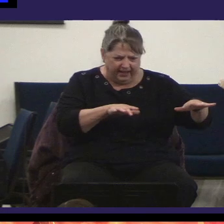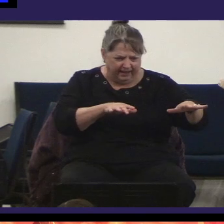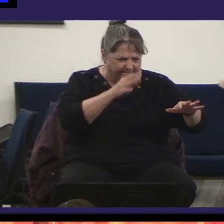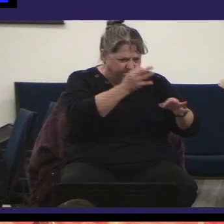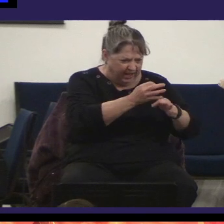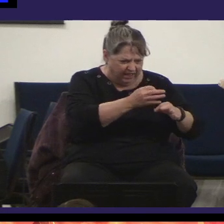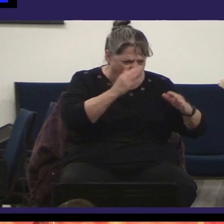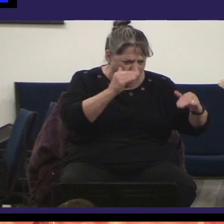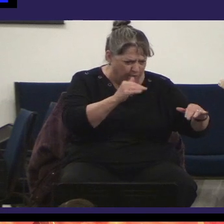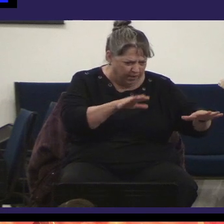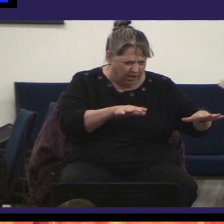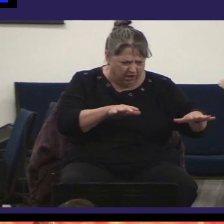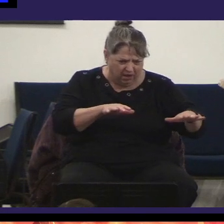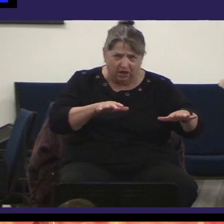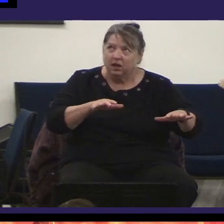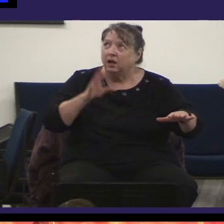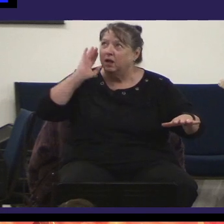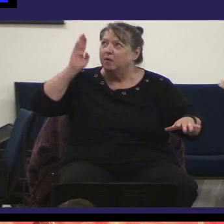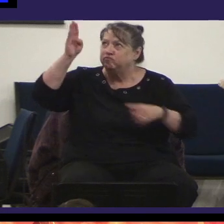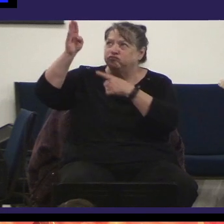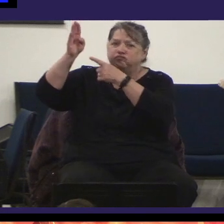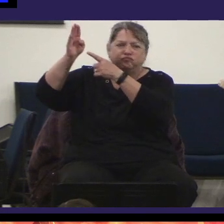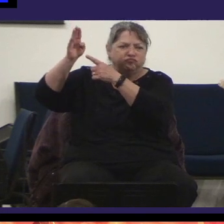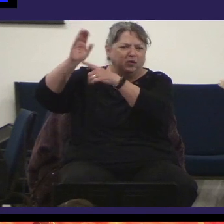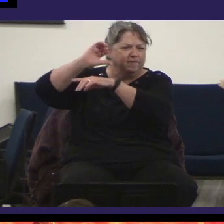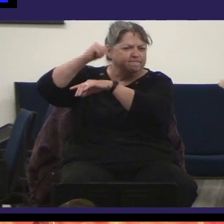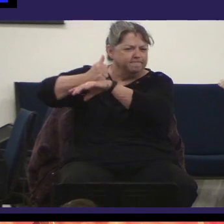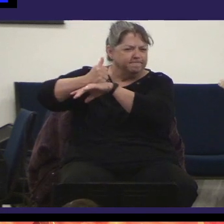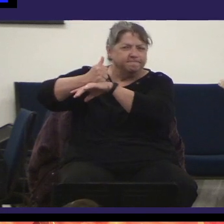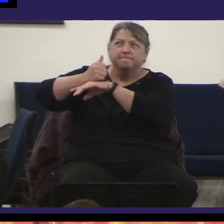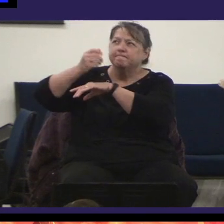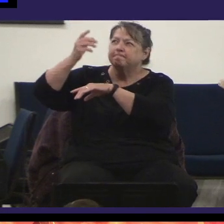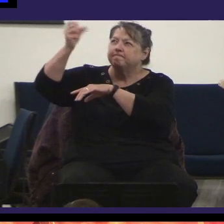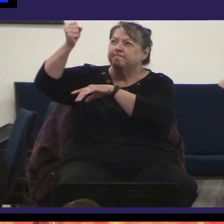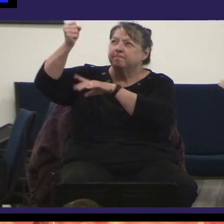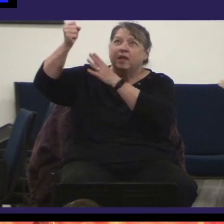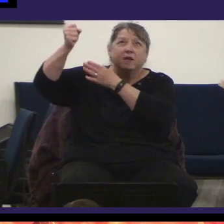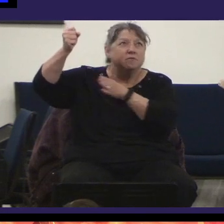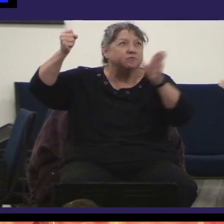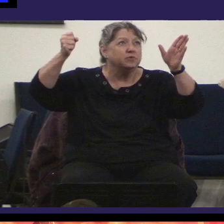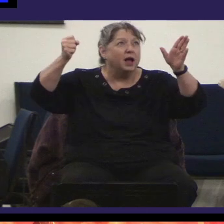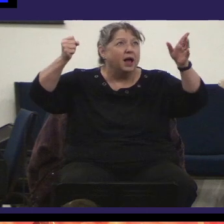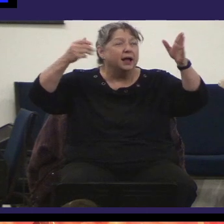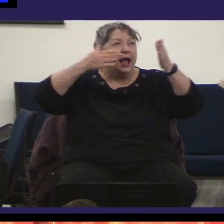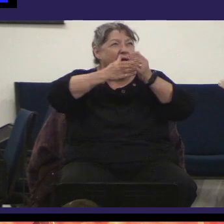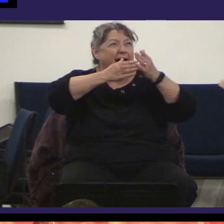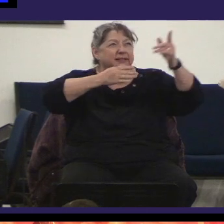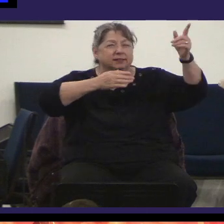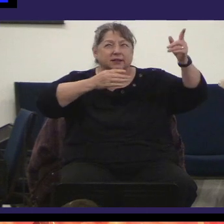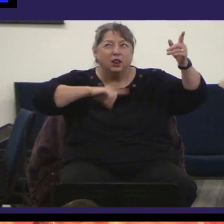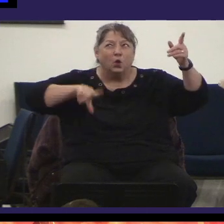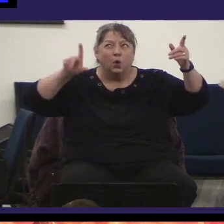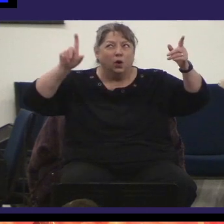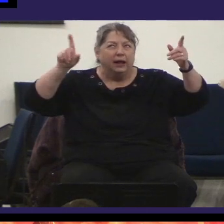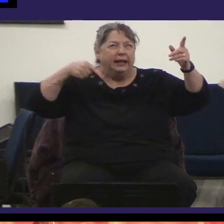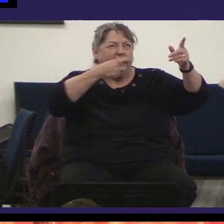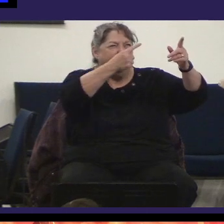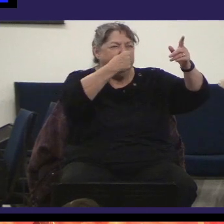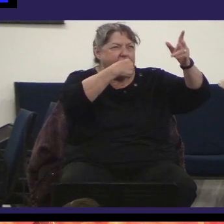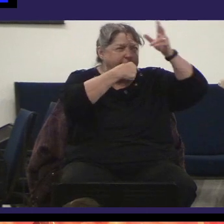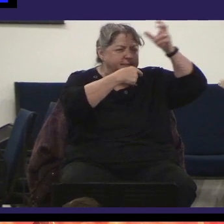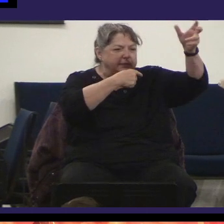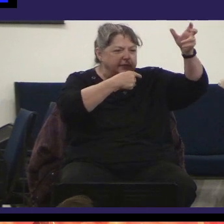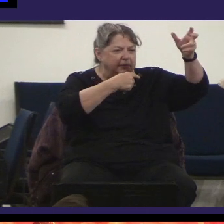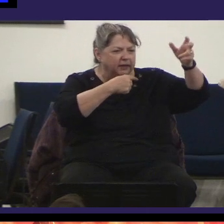that stand firm against the Lord and he will flee from you. We don't have to be protected